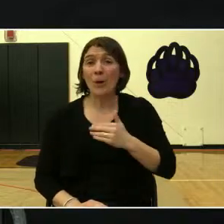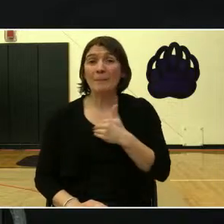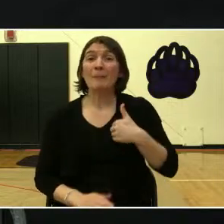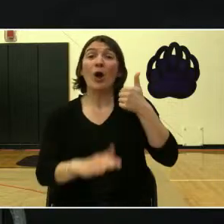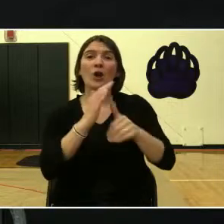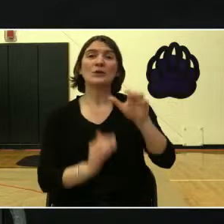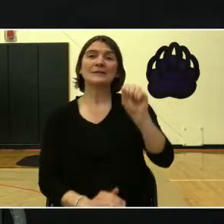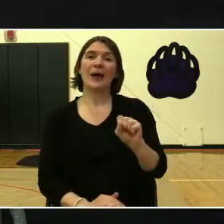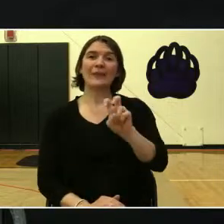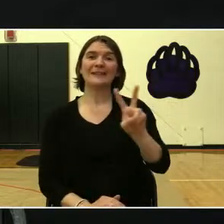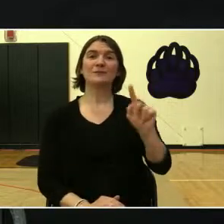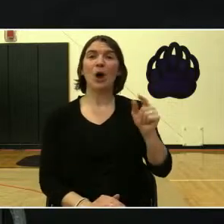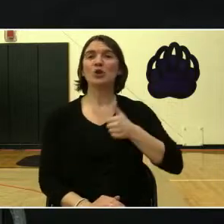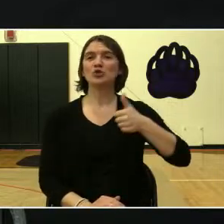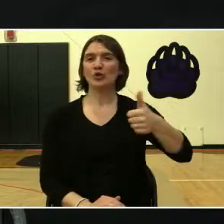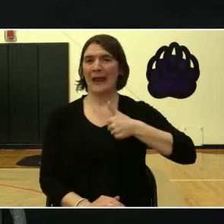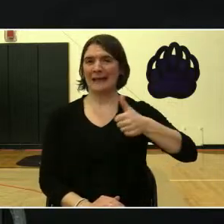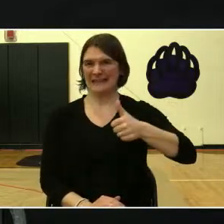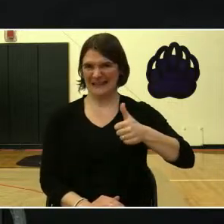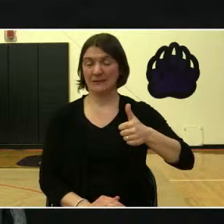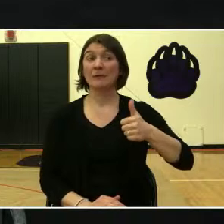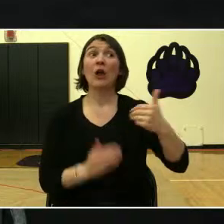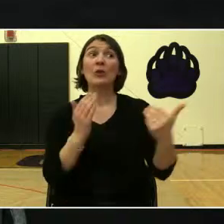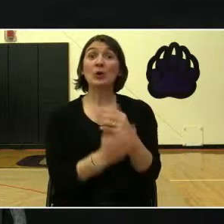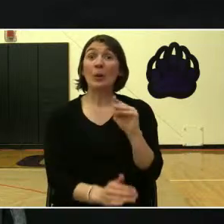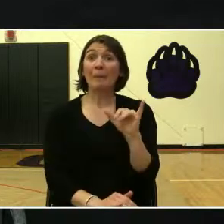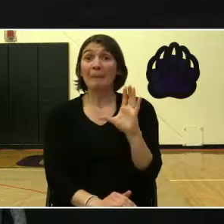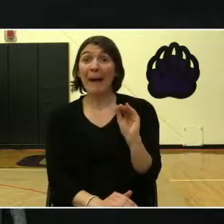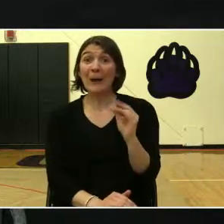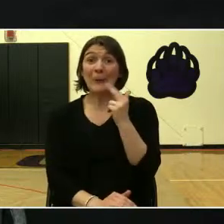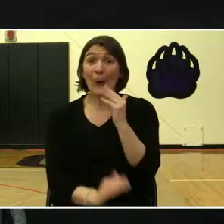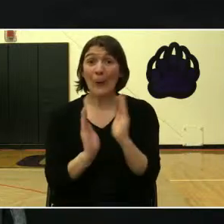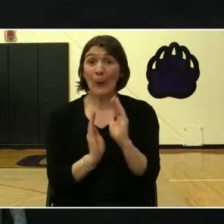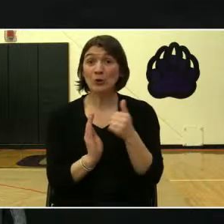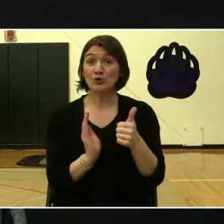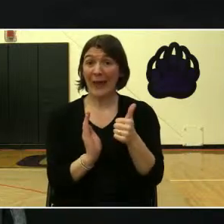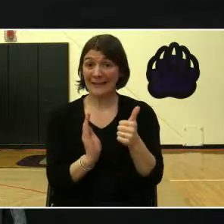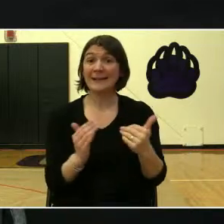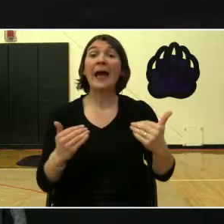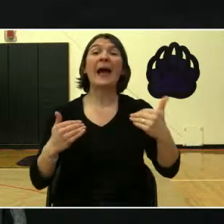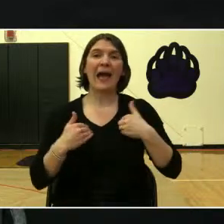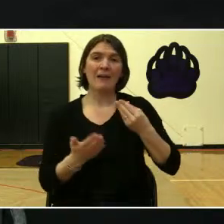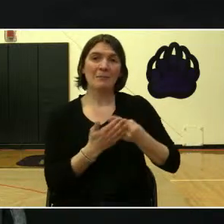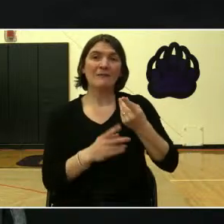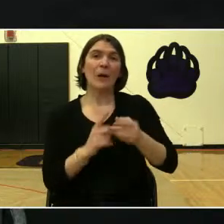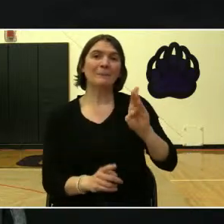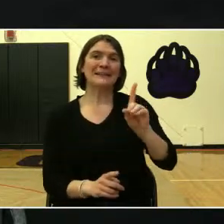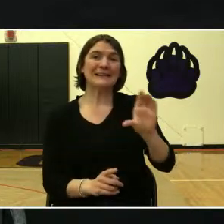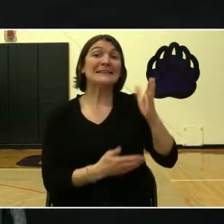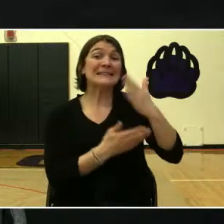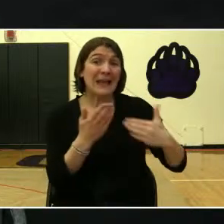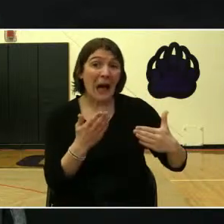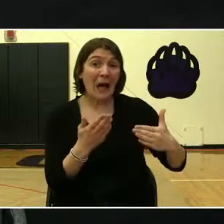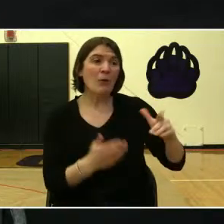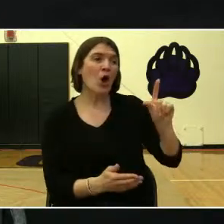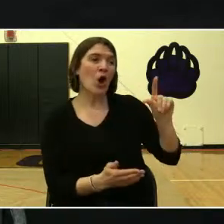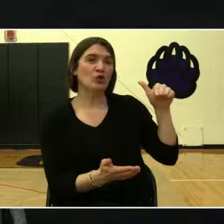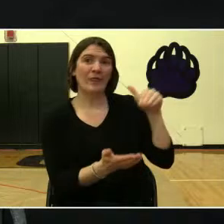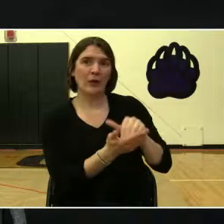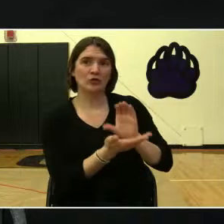Southeastern Vermont Transit um the new microtransit service does have funding from bdcc it's for